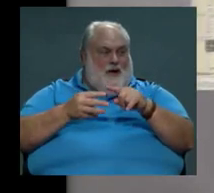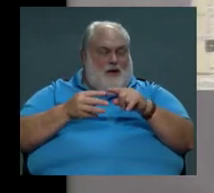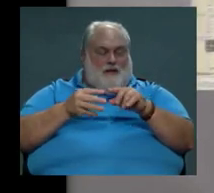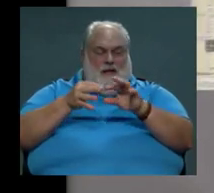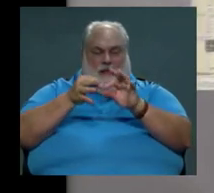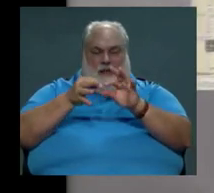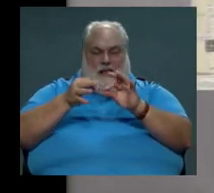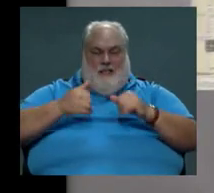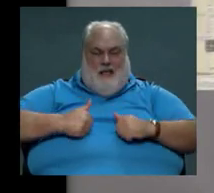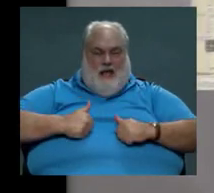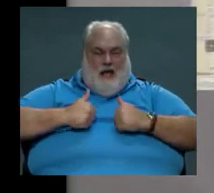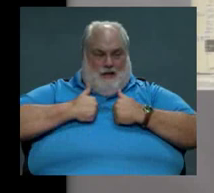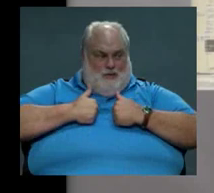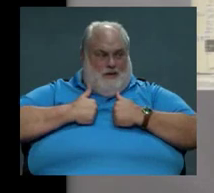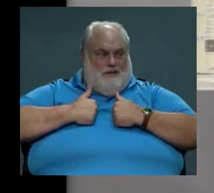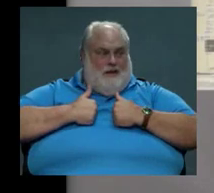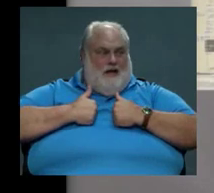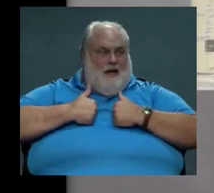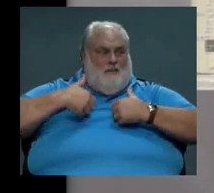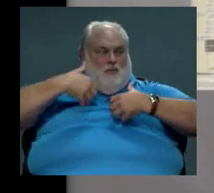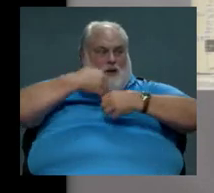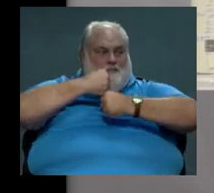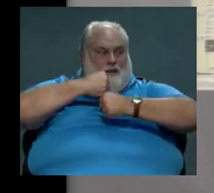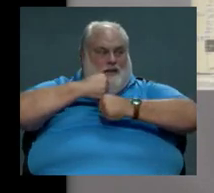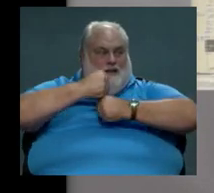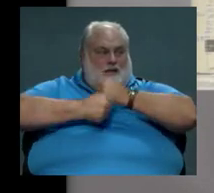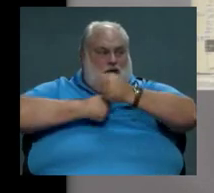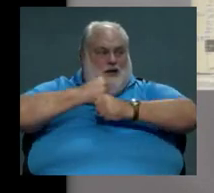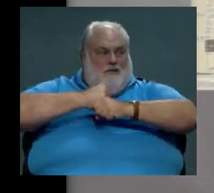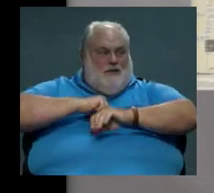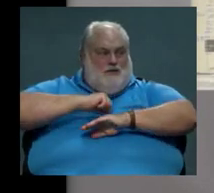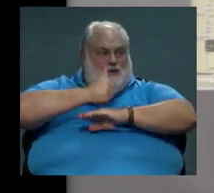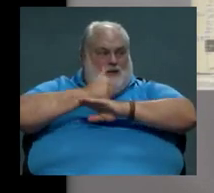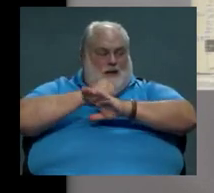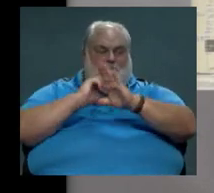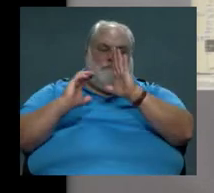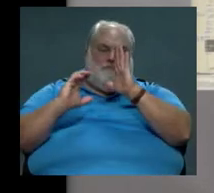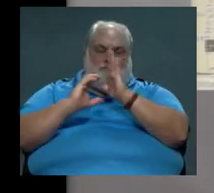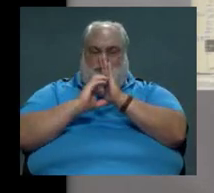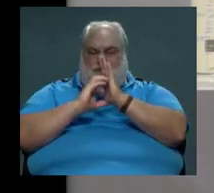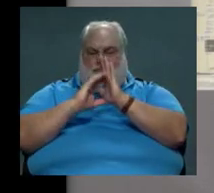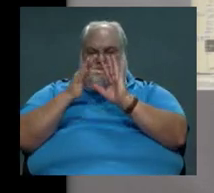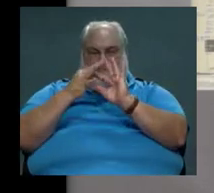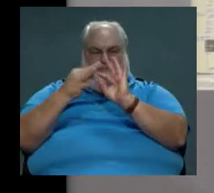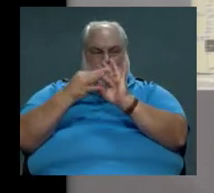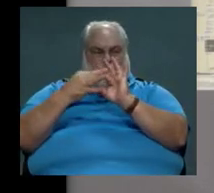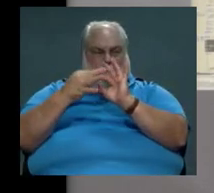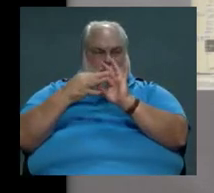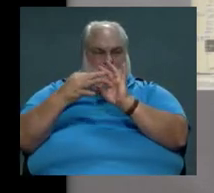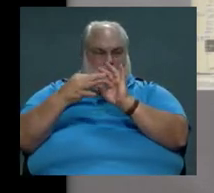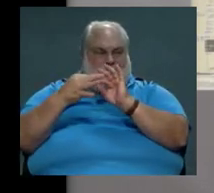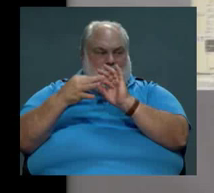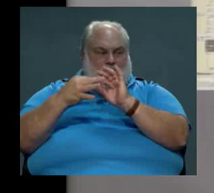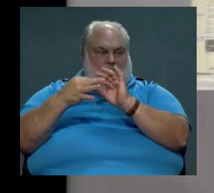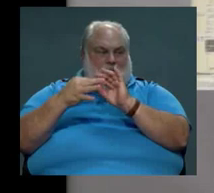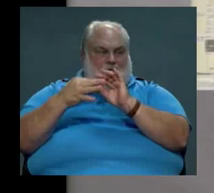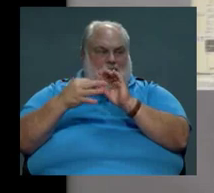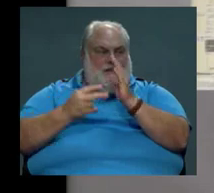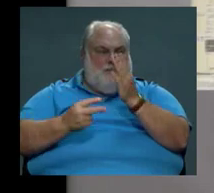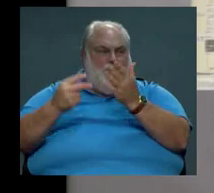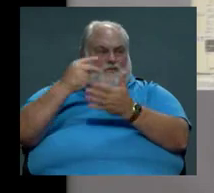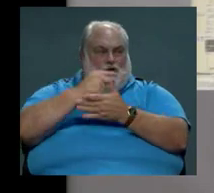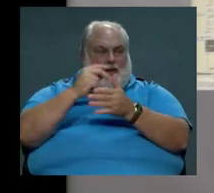see the address of the building, approximate year of construction, a little paragraph about what that building is about. The